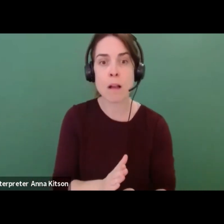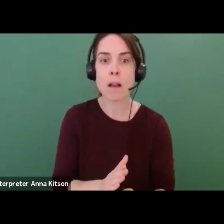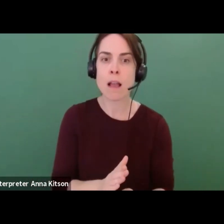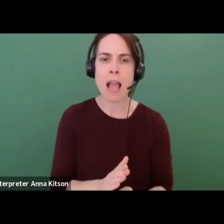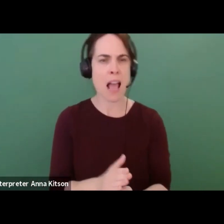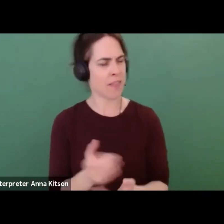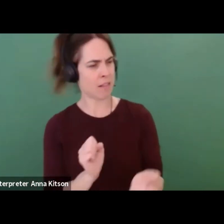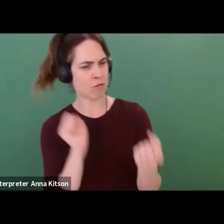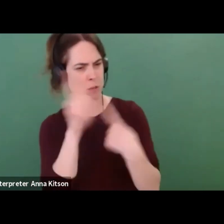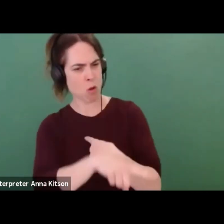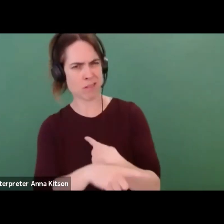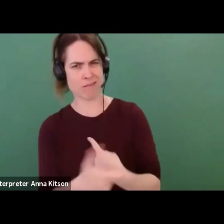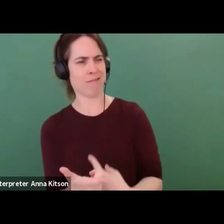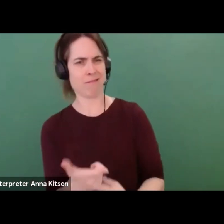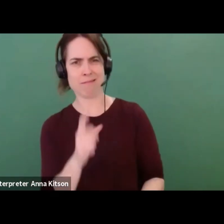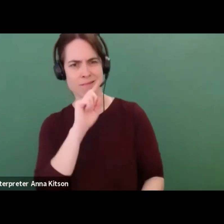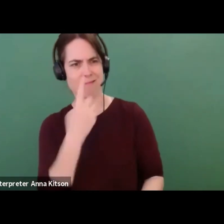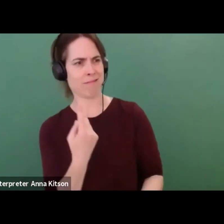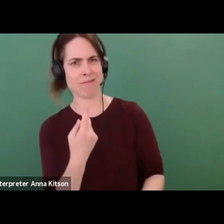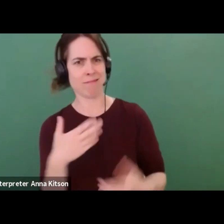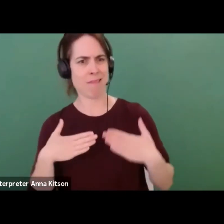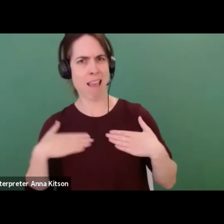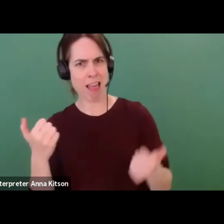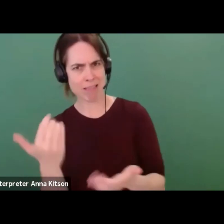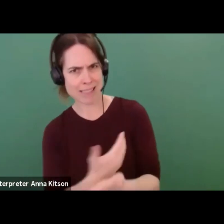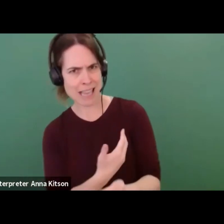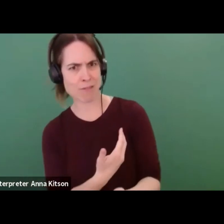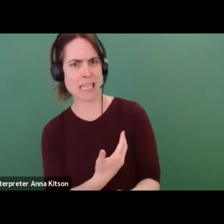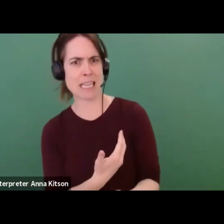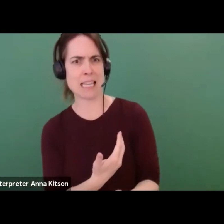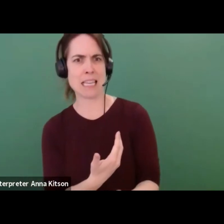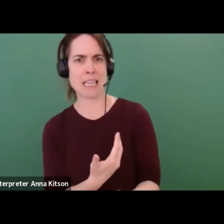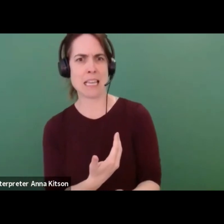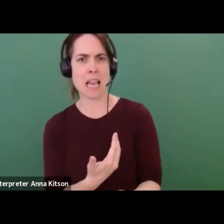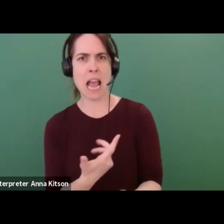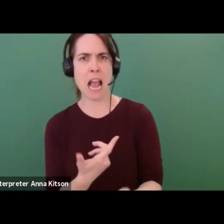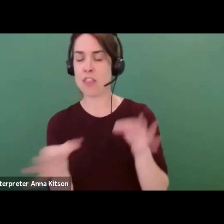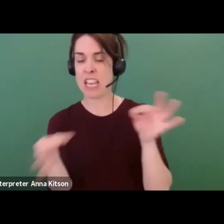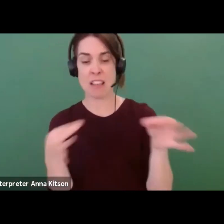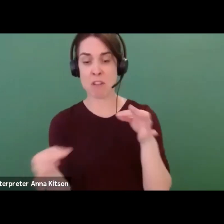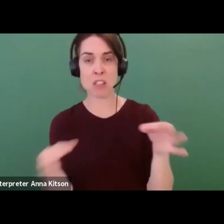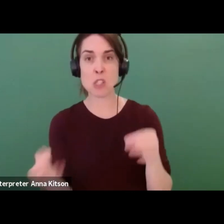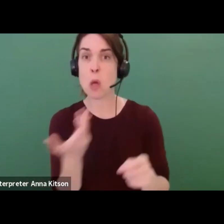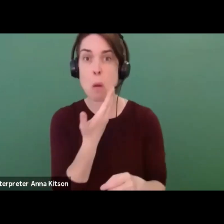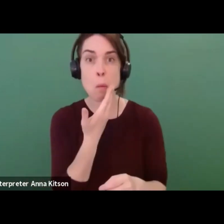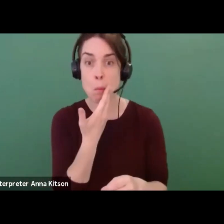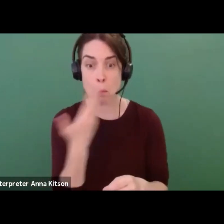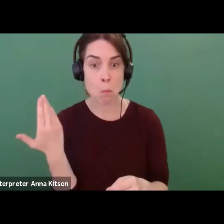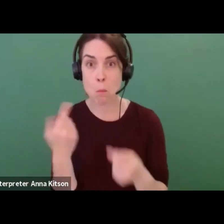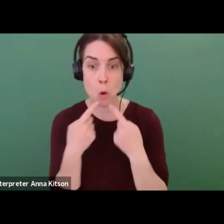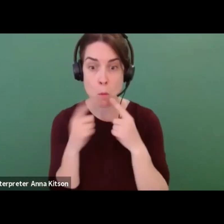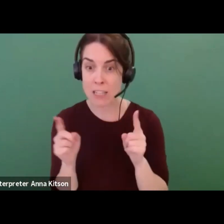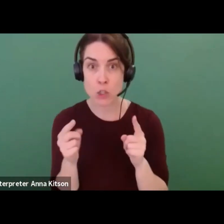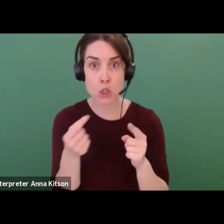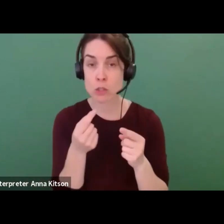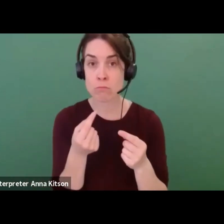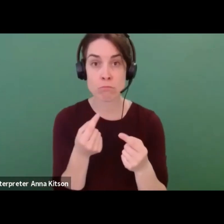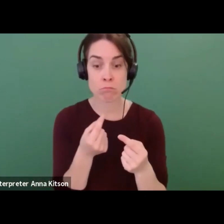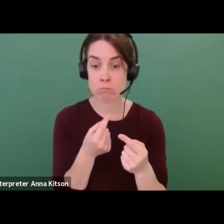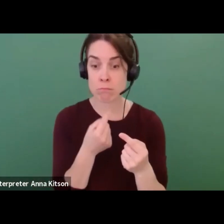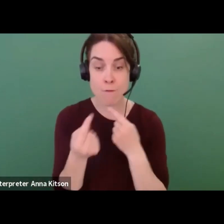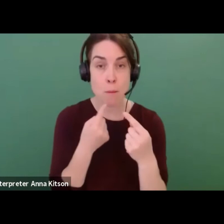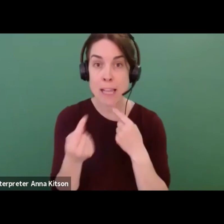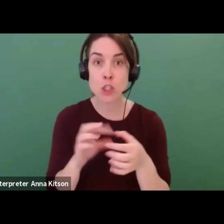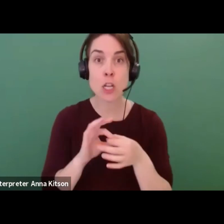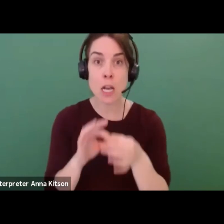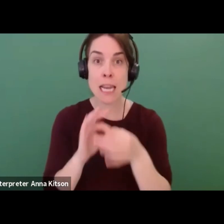safety." And their own leaflets hadn't mentioned wheelchairs either. went through the Disability Rights Commission, which